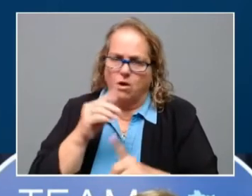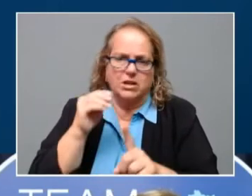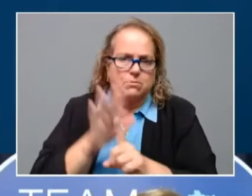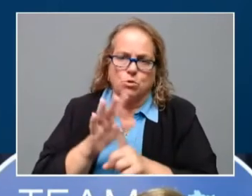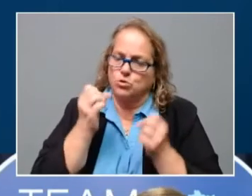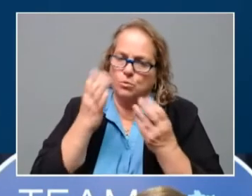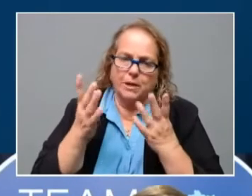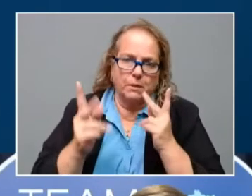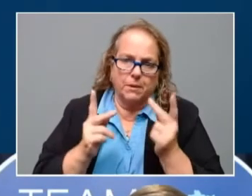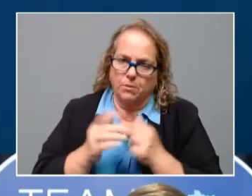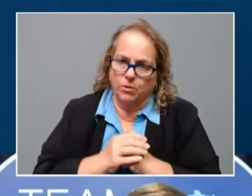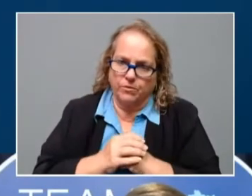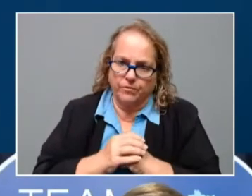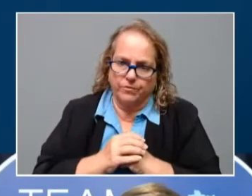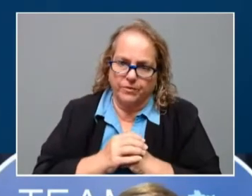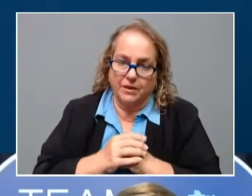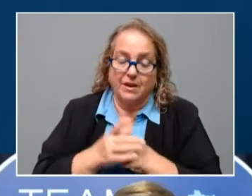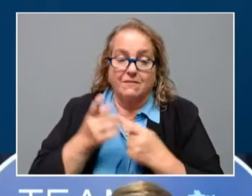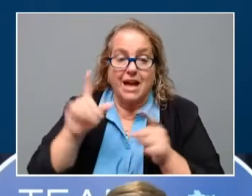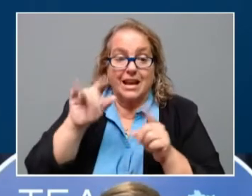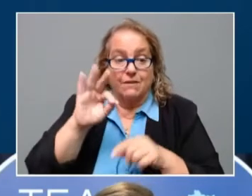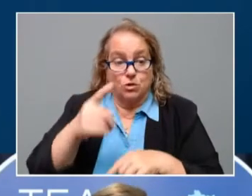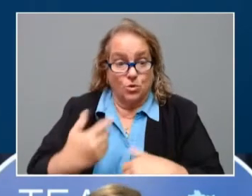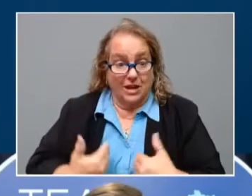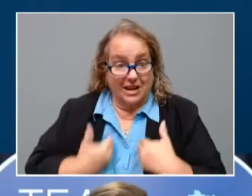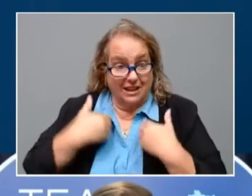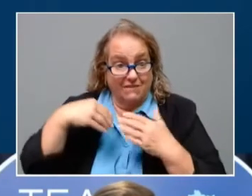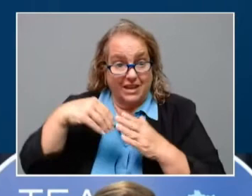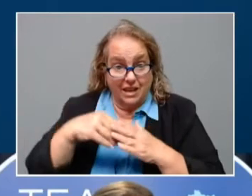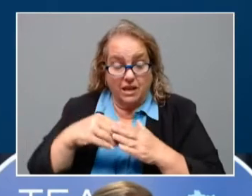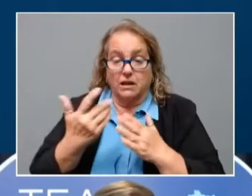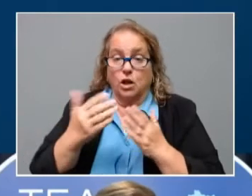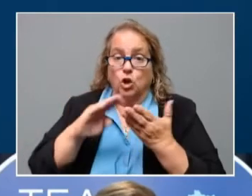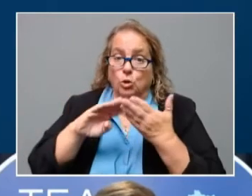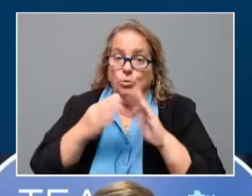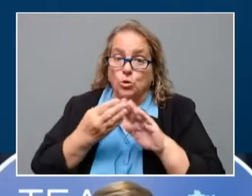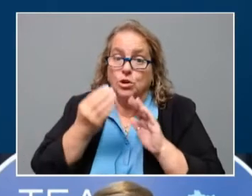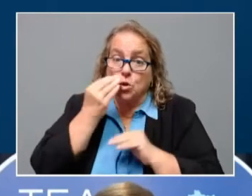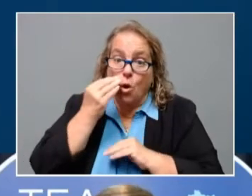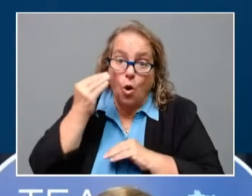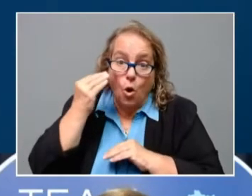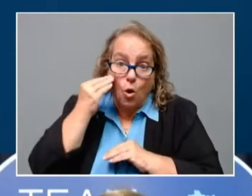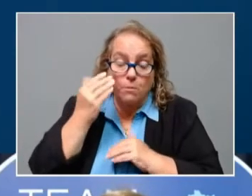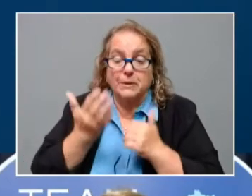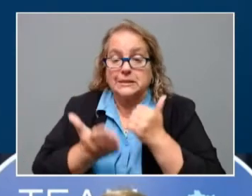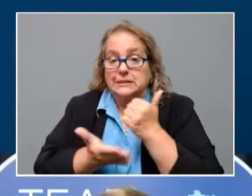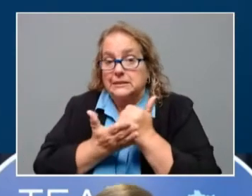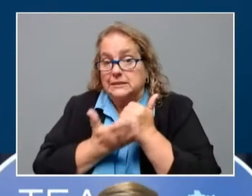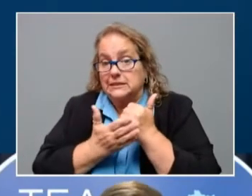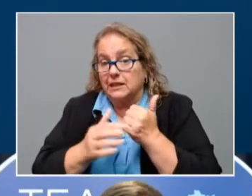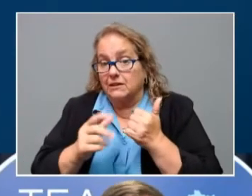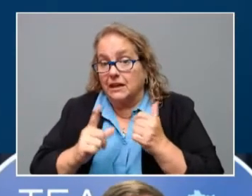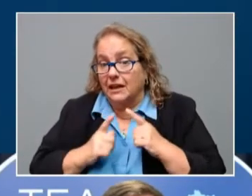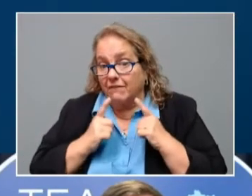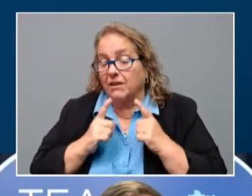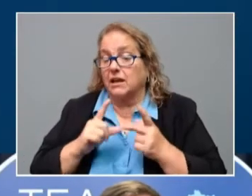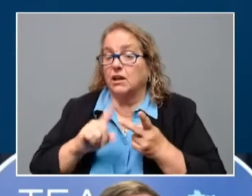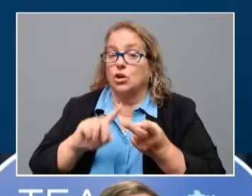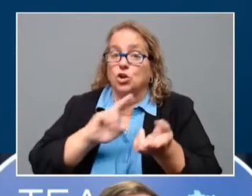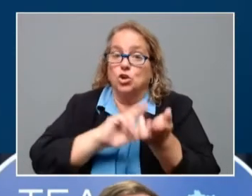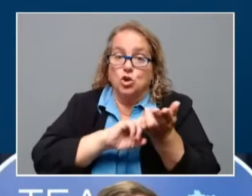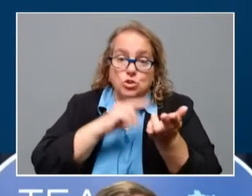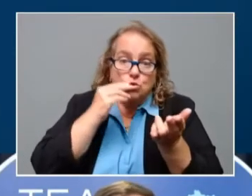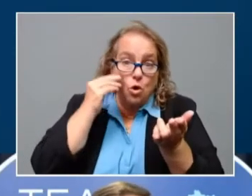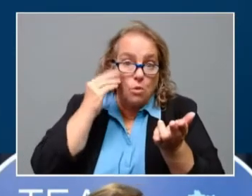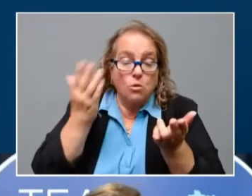living in a congregate care setting, again, this could be assisted living. Nursing homes have already